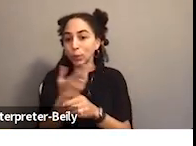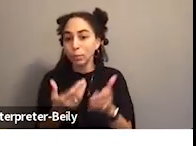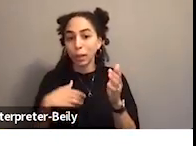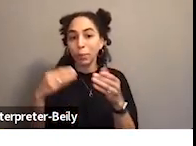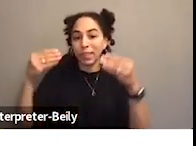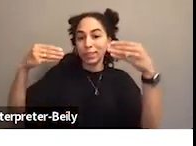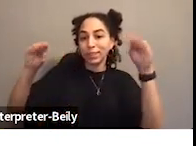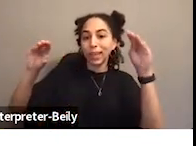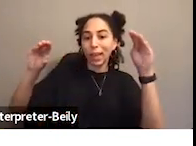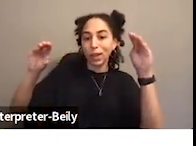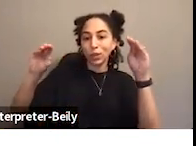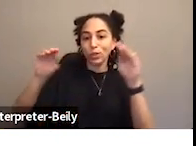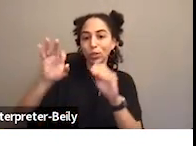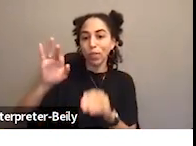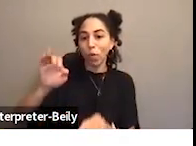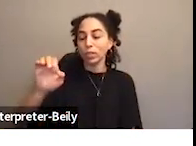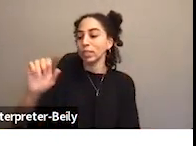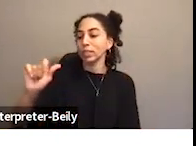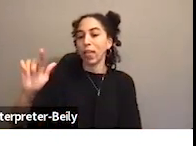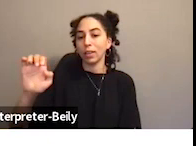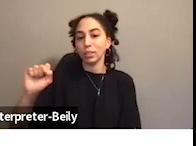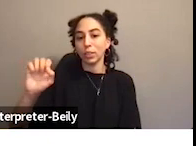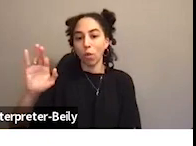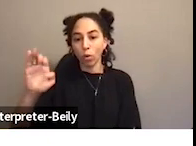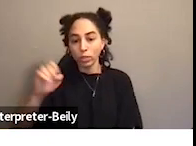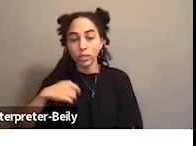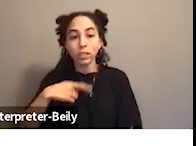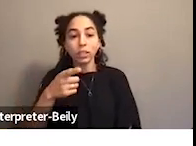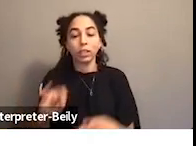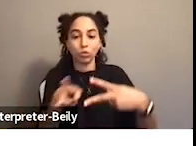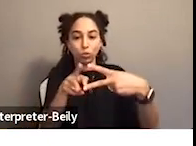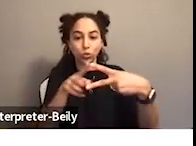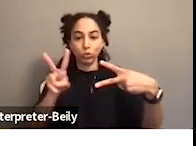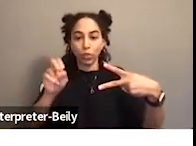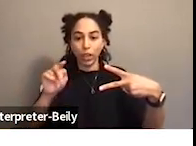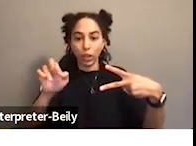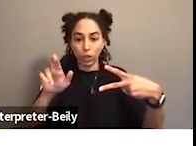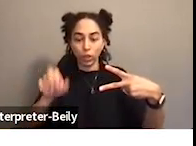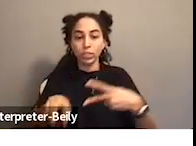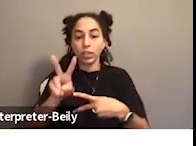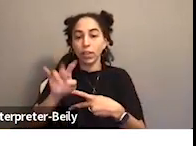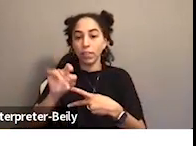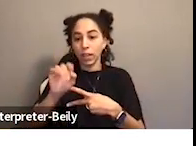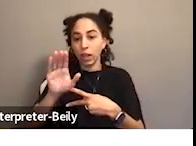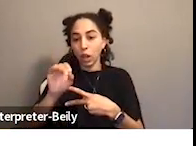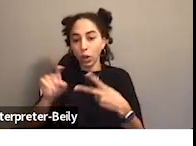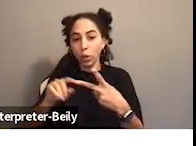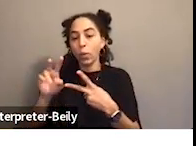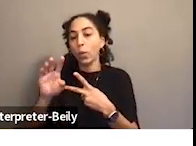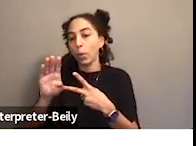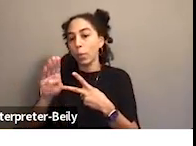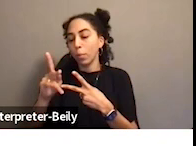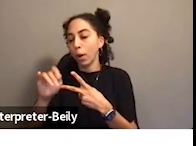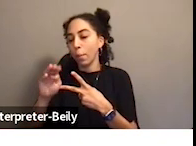Salesforce, which is the DODD system. And then there are two vendors. There's Britco and Primary Solutions that are software companies